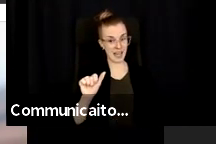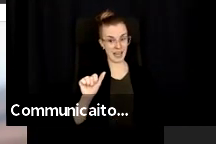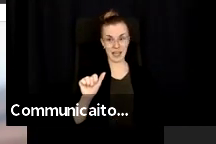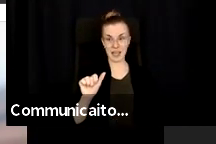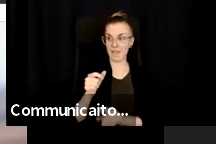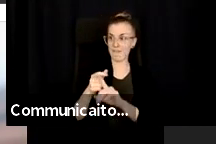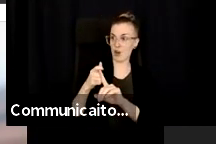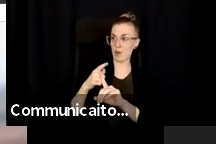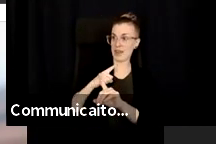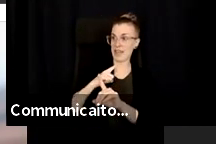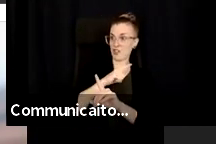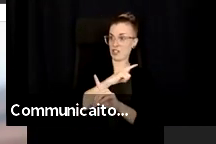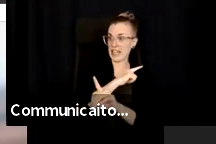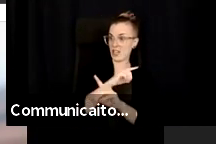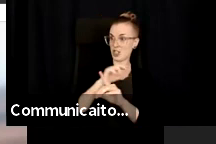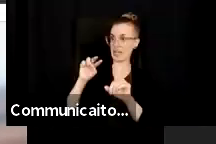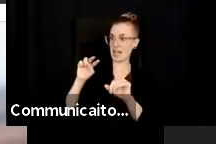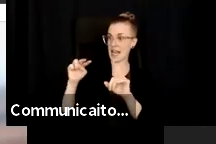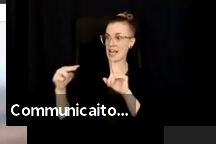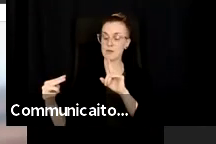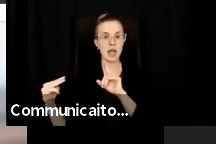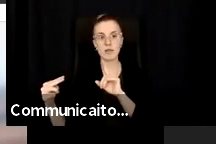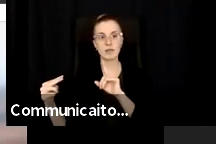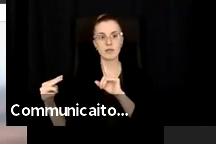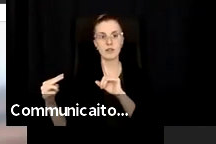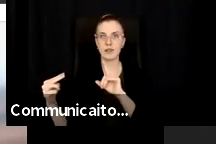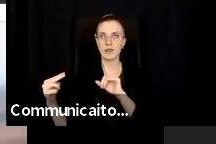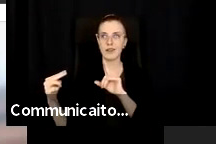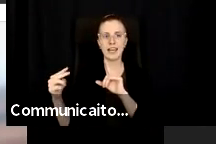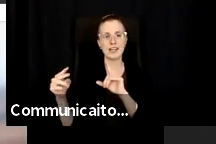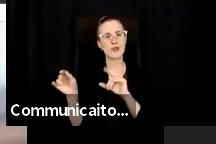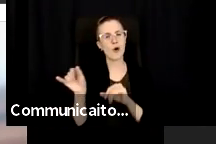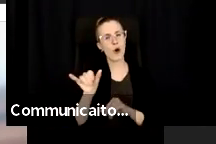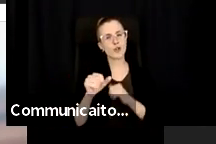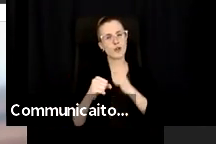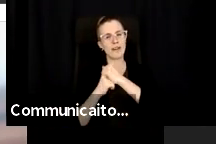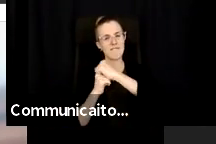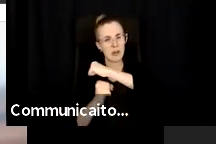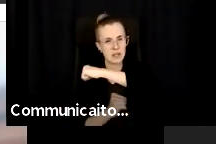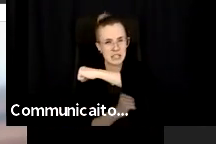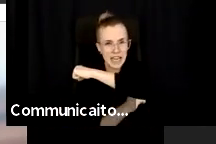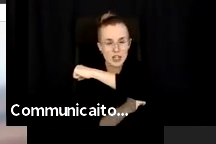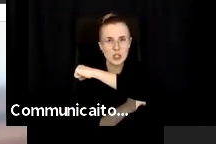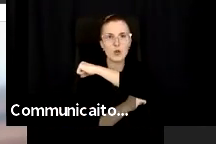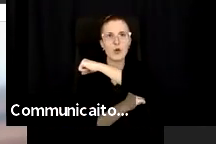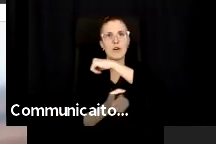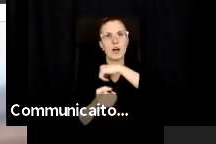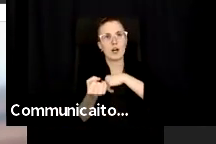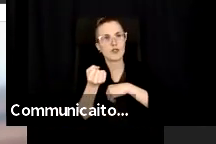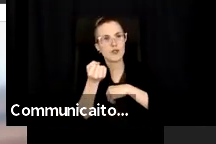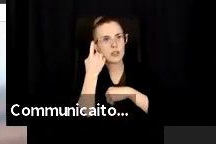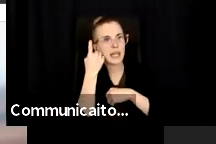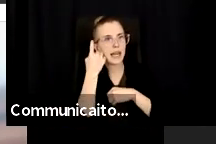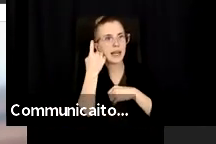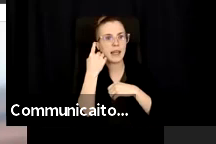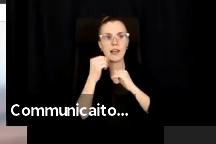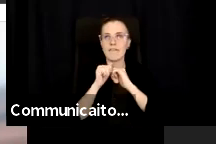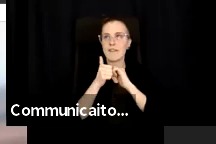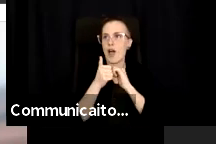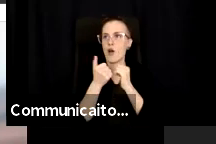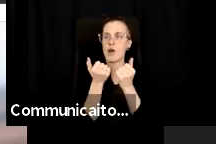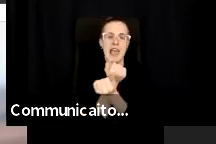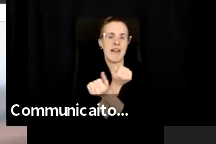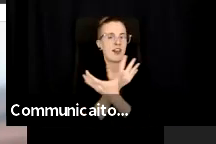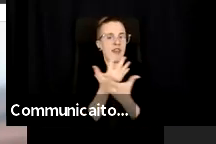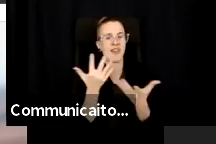aspect. It has also been a foundational understanding of how it is all